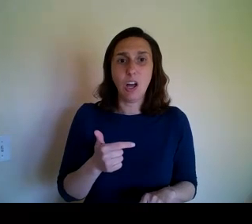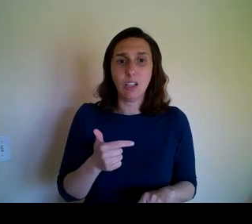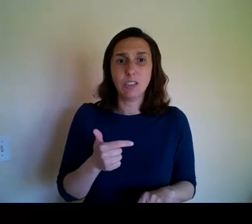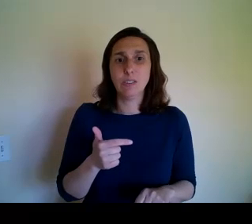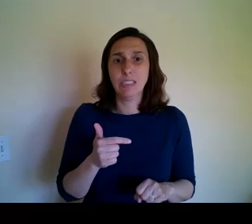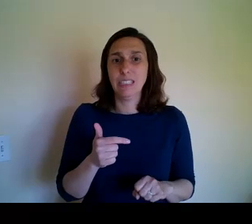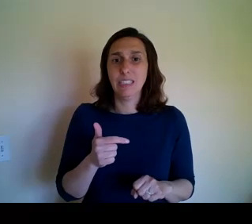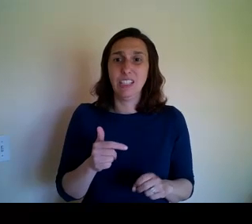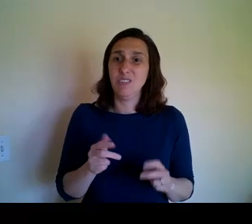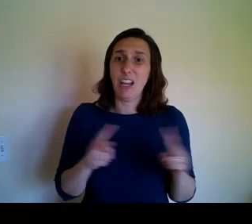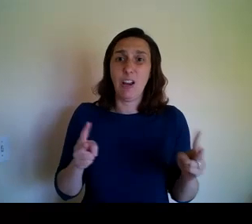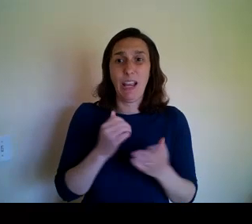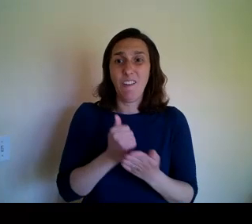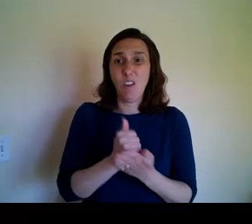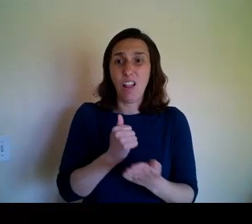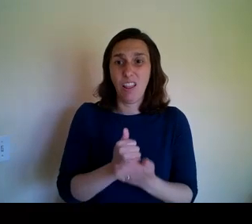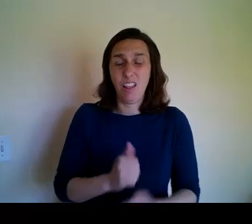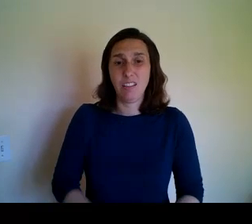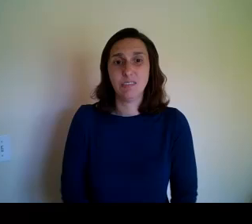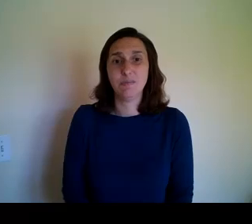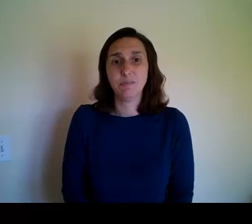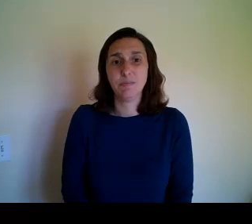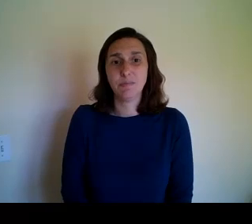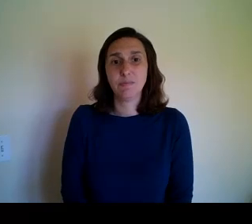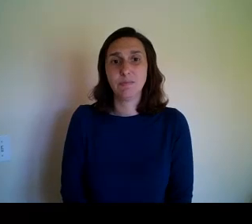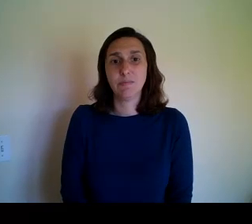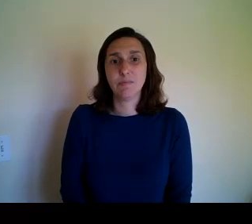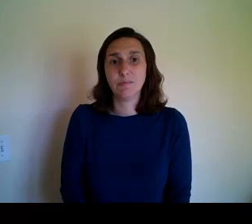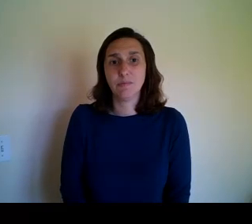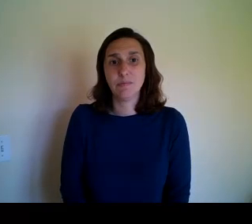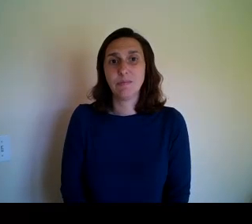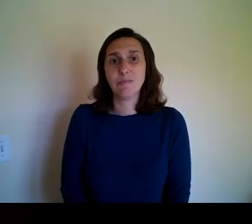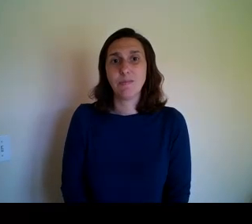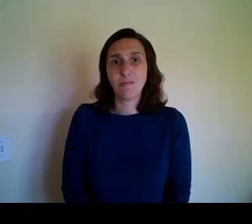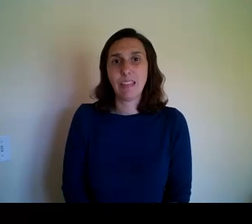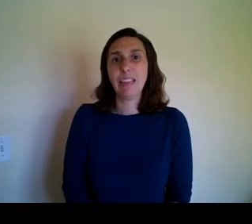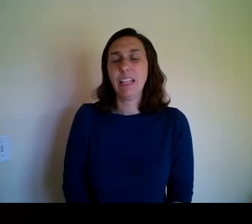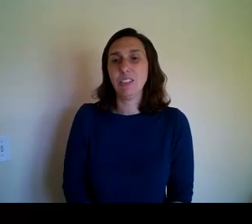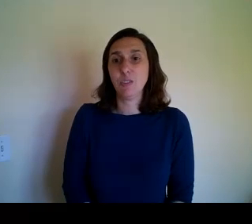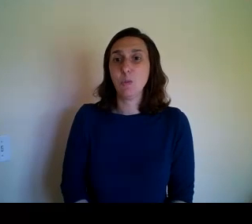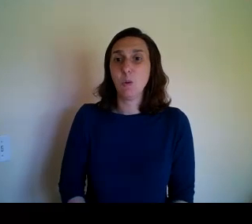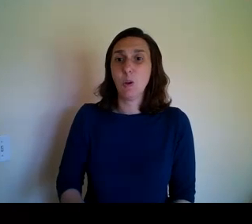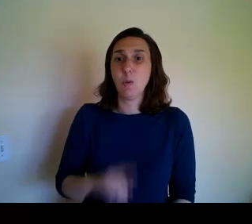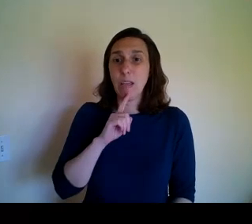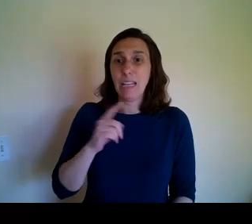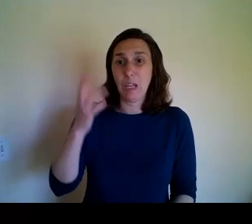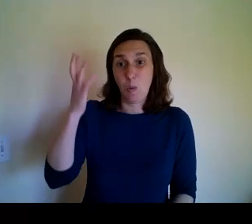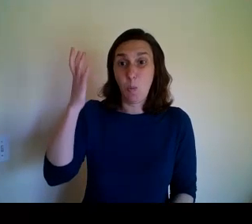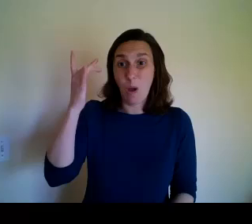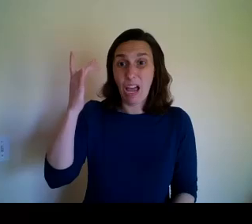extremely useful. It's actually a large reason this is taught at this point in time in